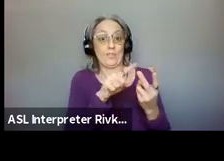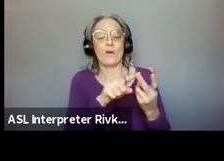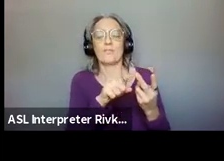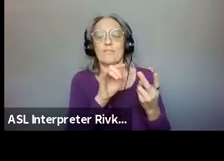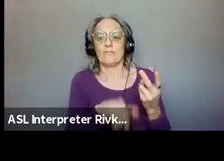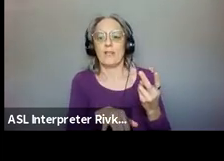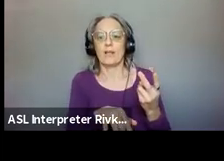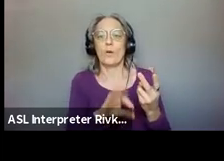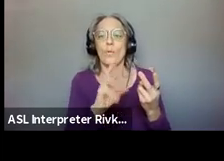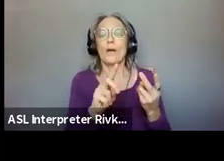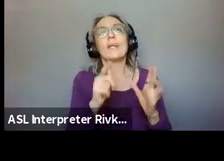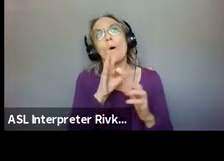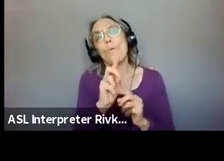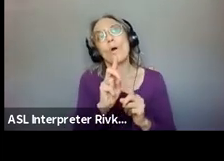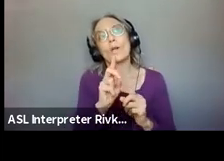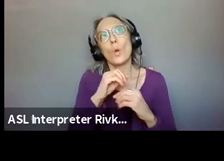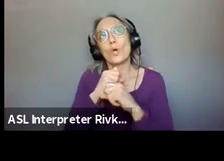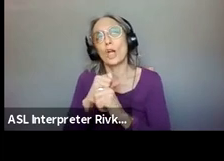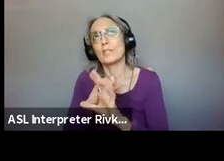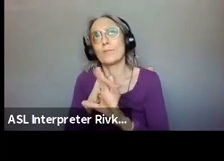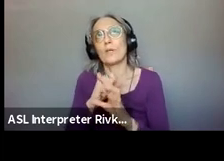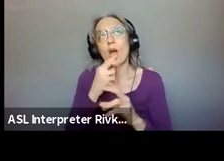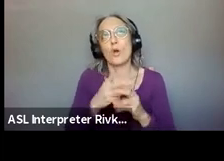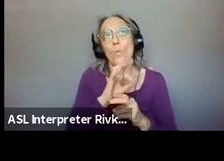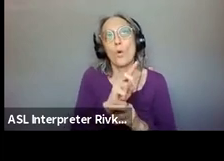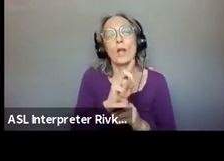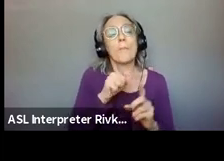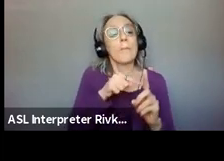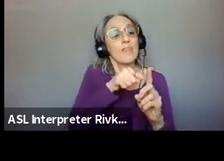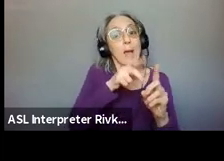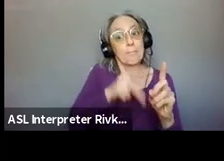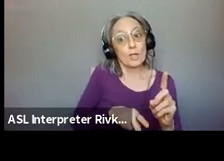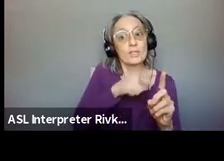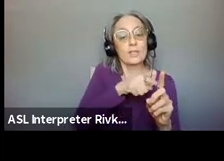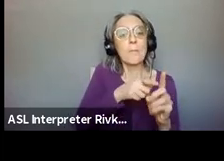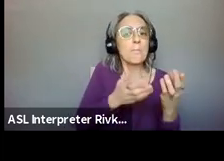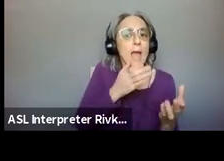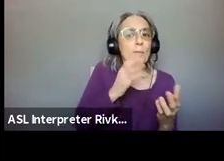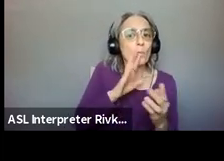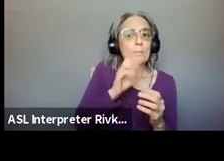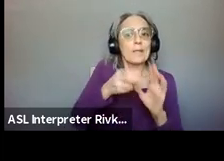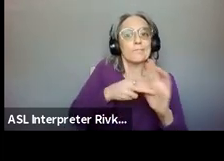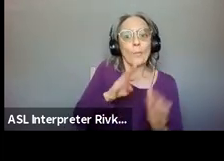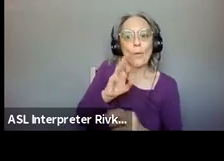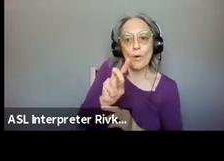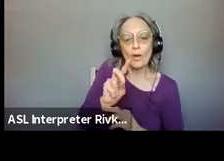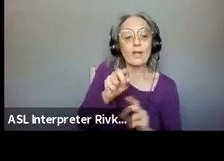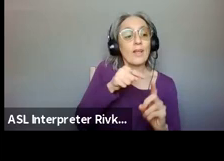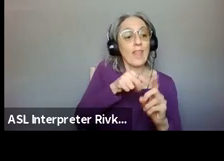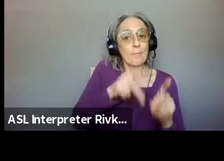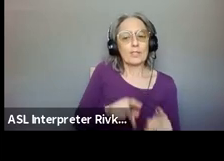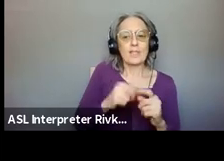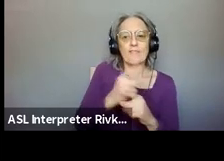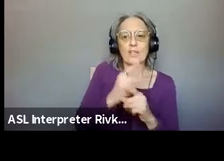identify, not ward in this case, because there's not a guardianship going on, but the potential ward to identify different people that will help them make